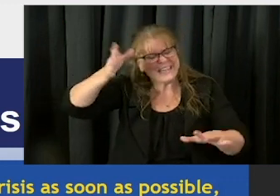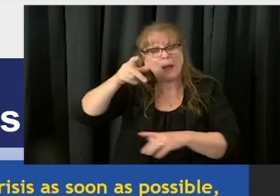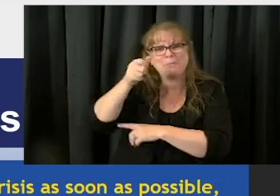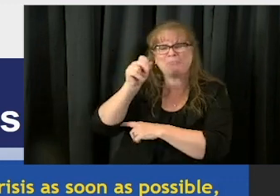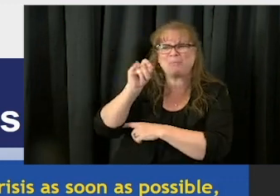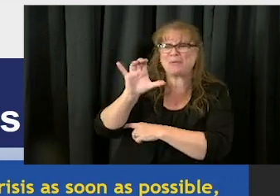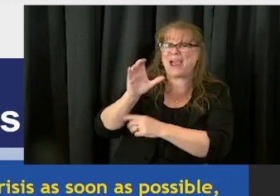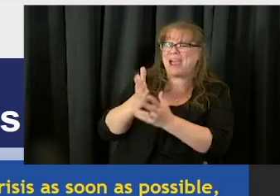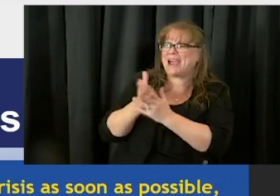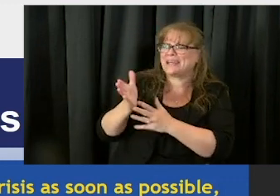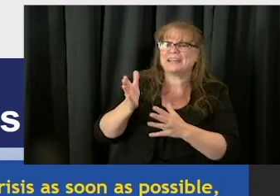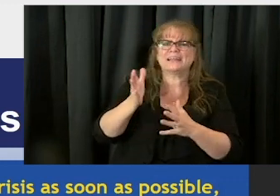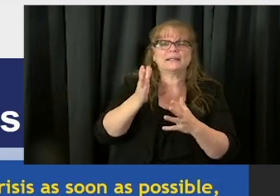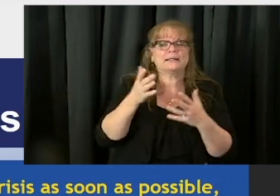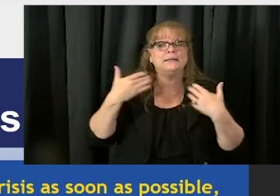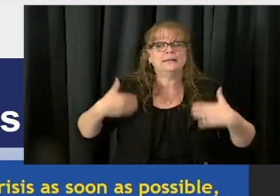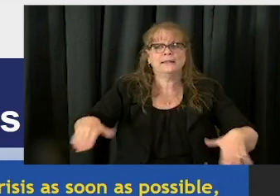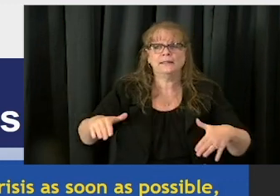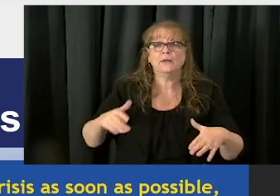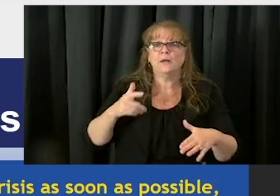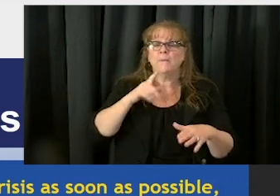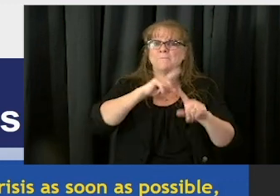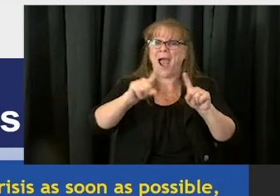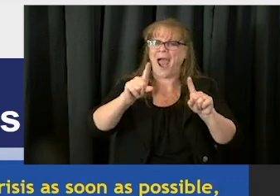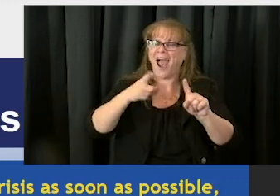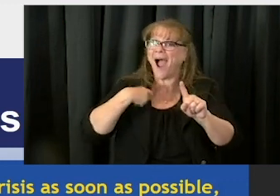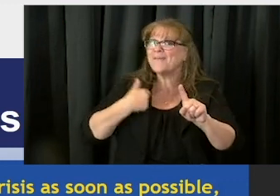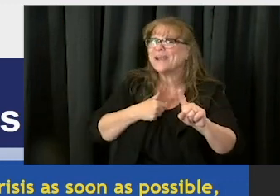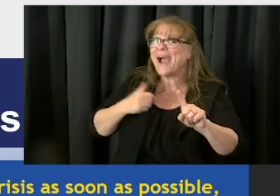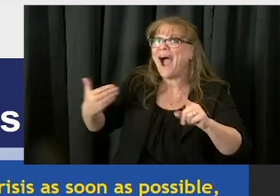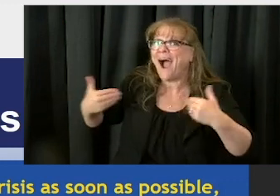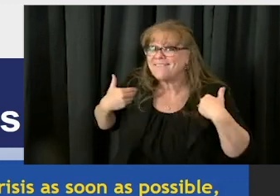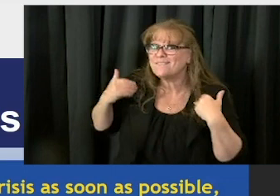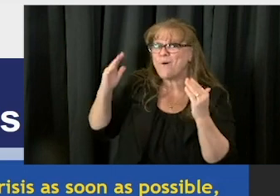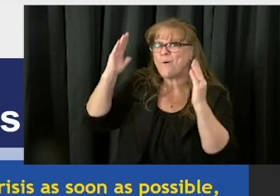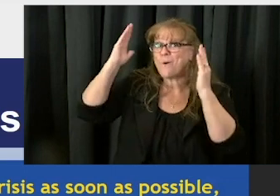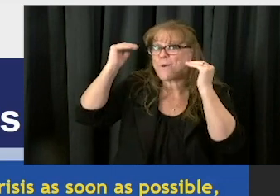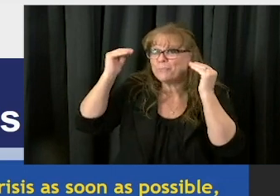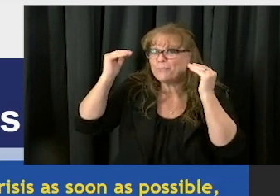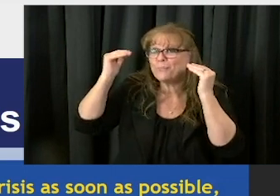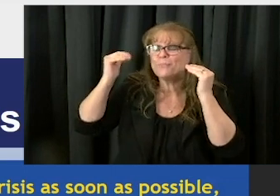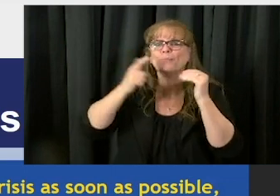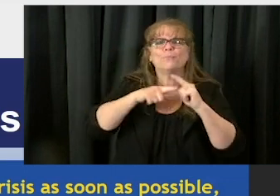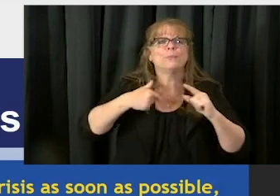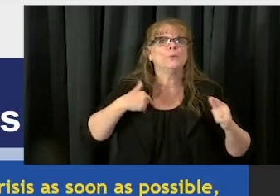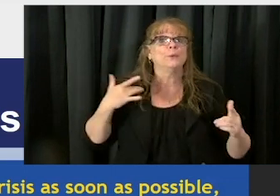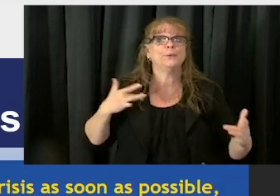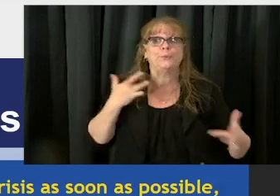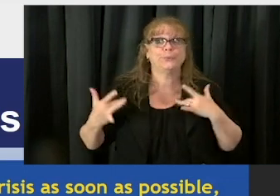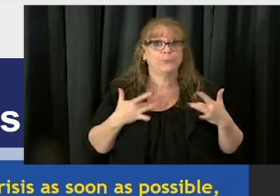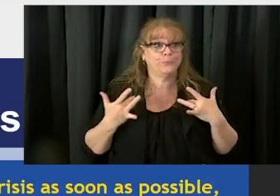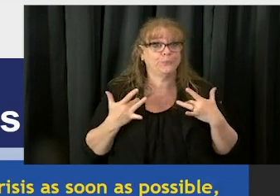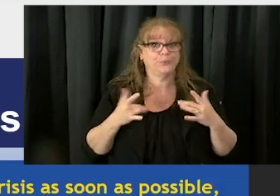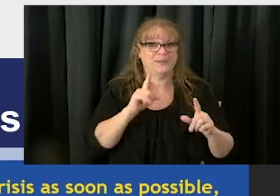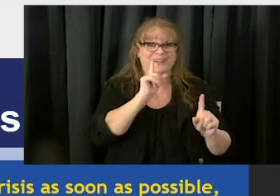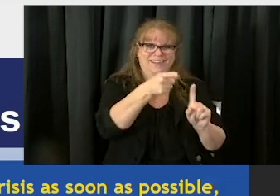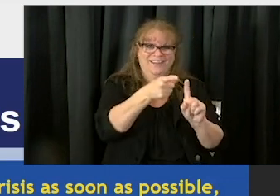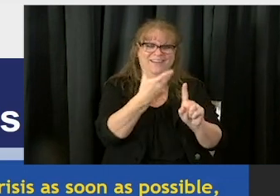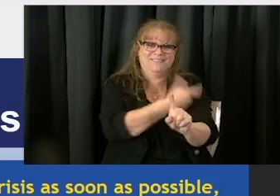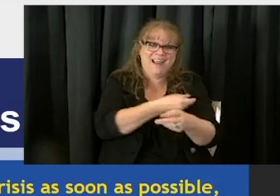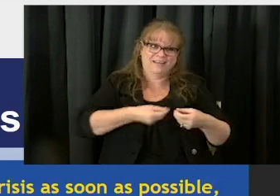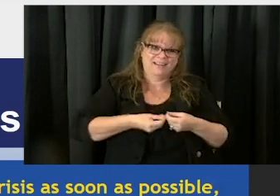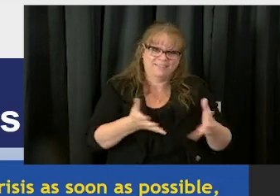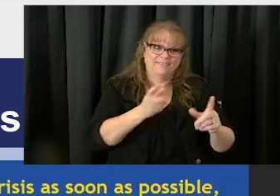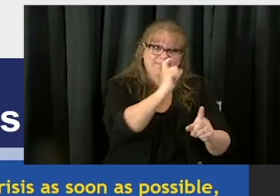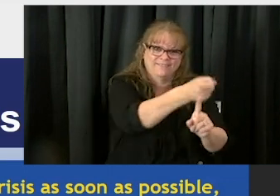can now discuss vaccine distribution. 10 months ago, few would have believed that this is possible. The day